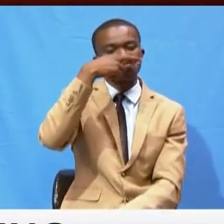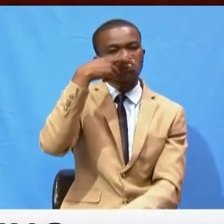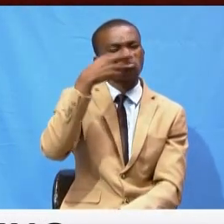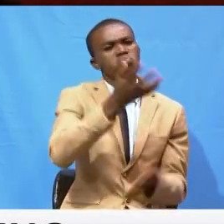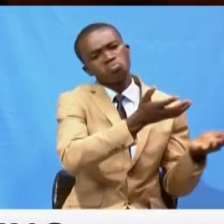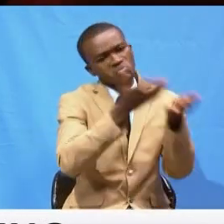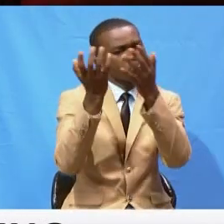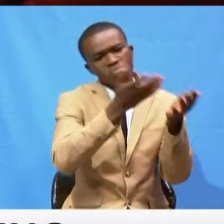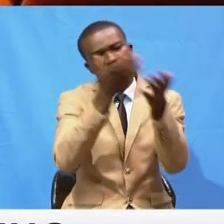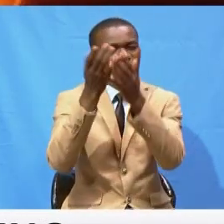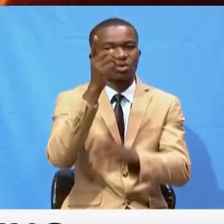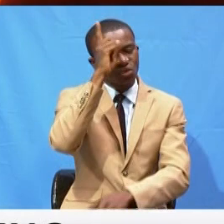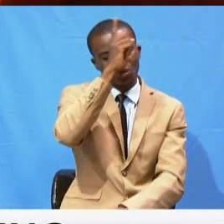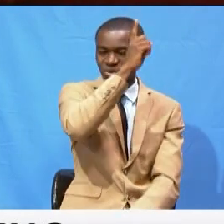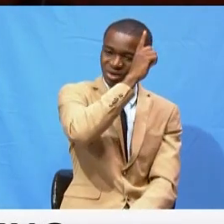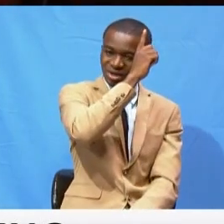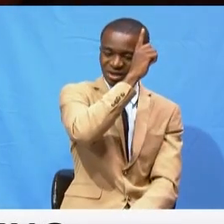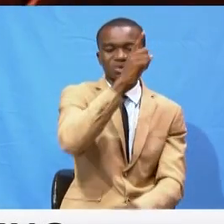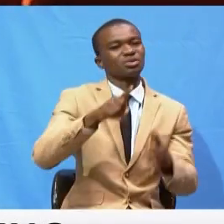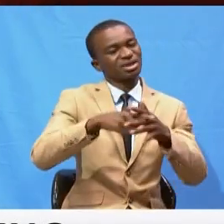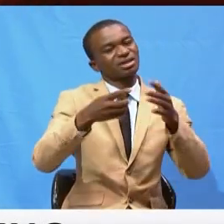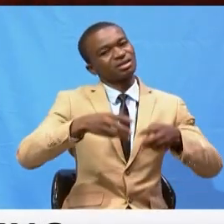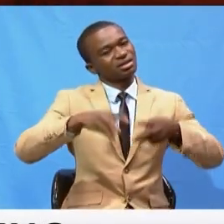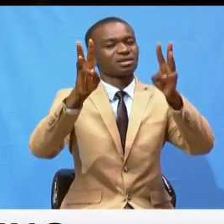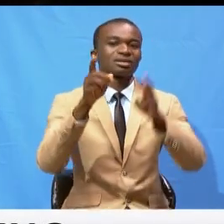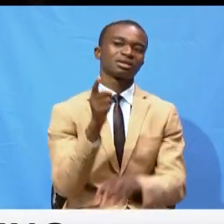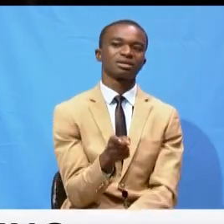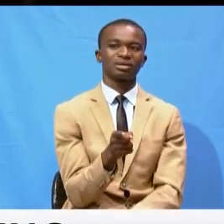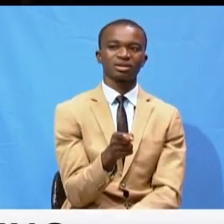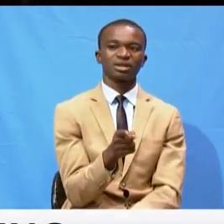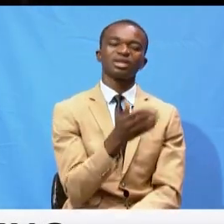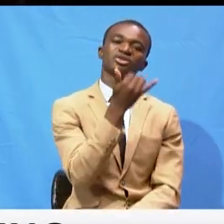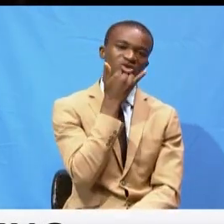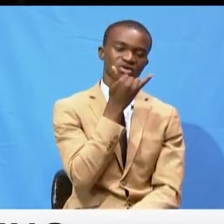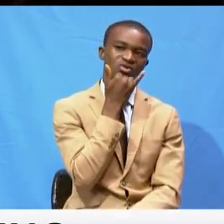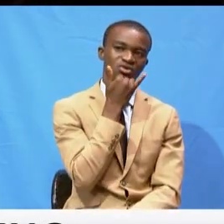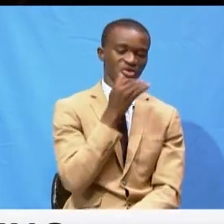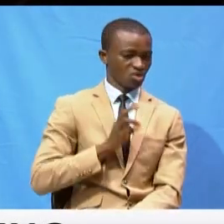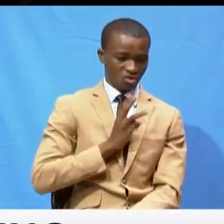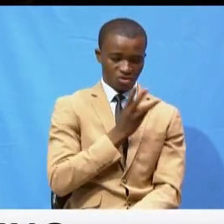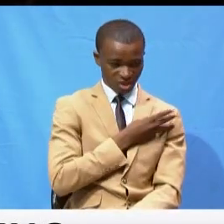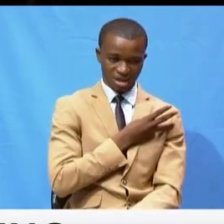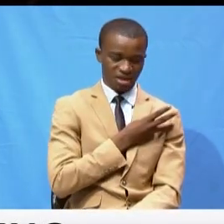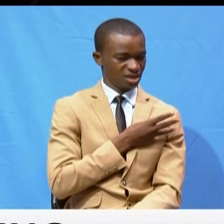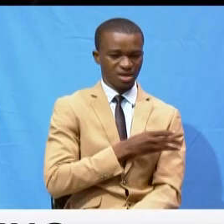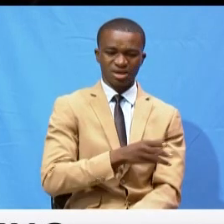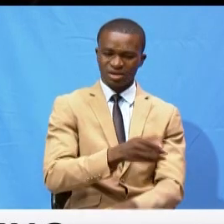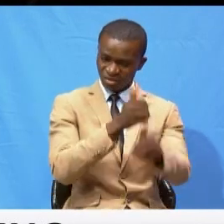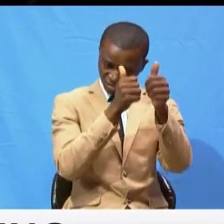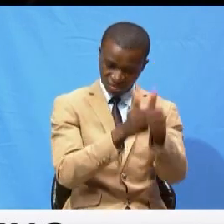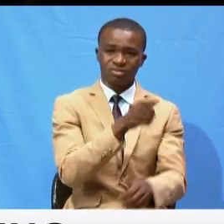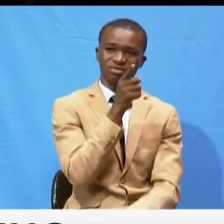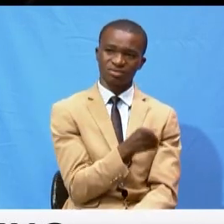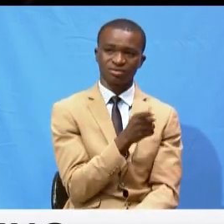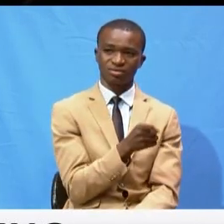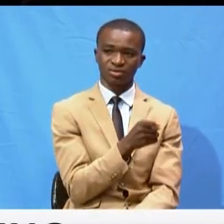this house that you are seeing here. And the Zambian man holding the same bags as has